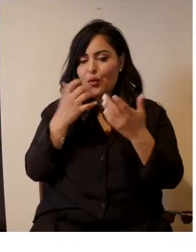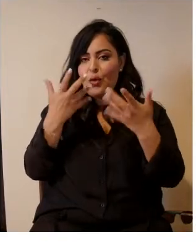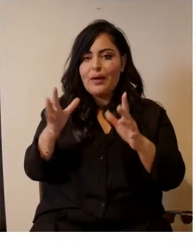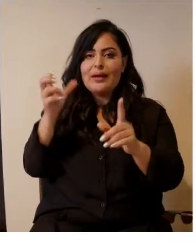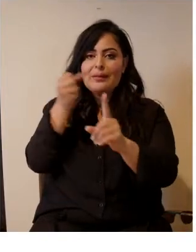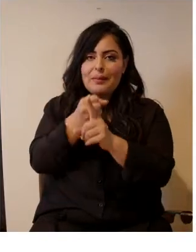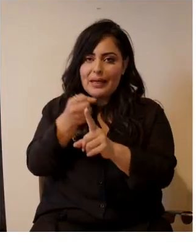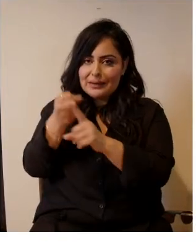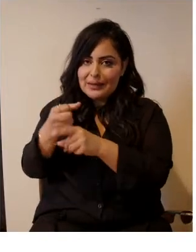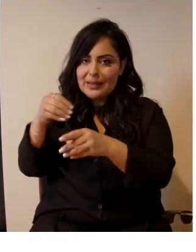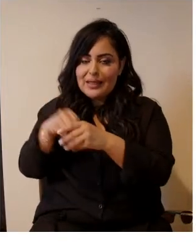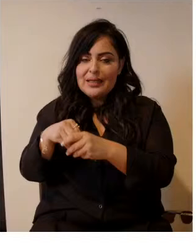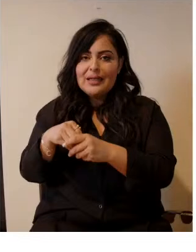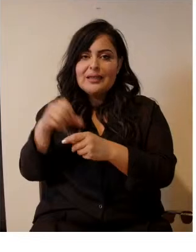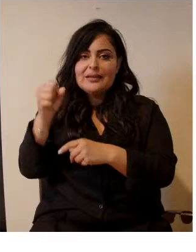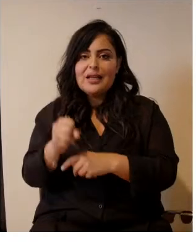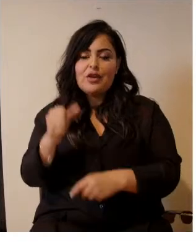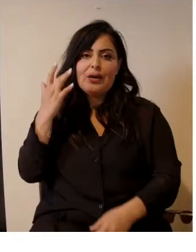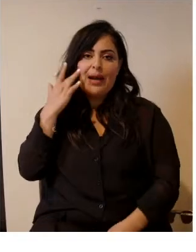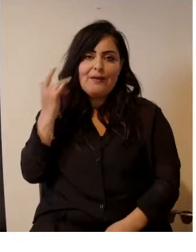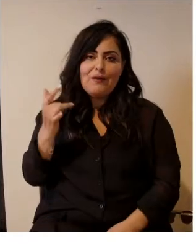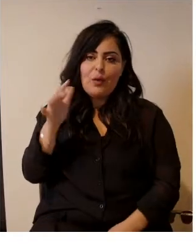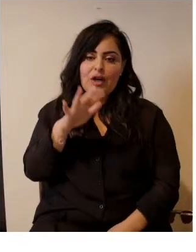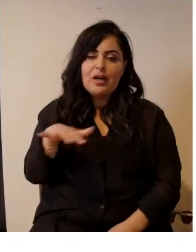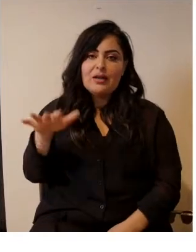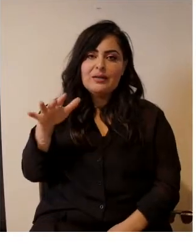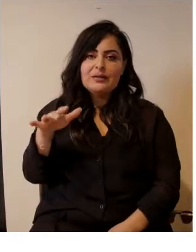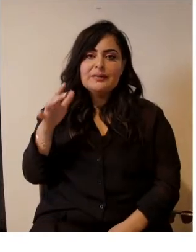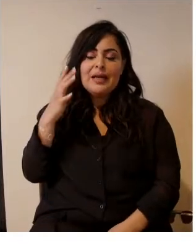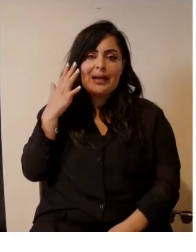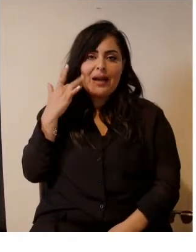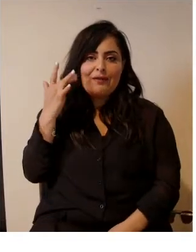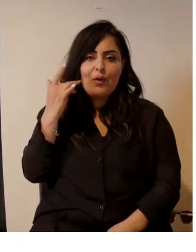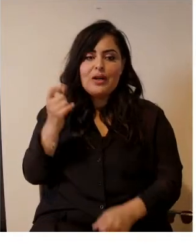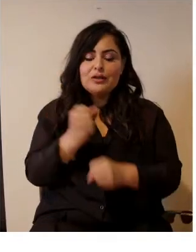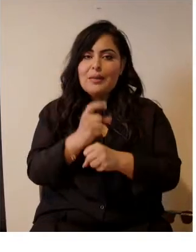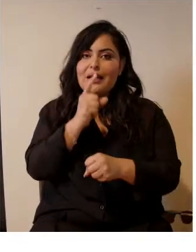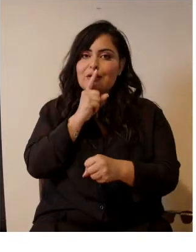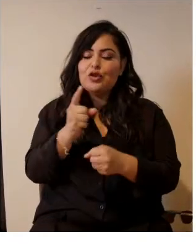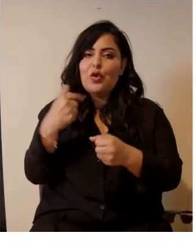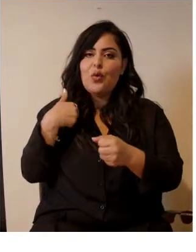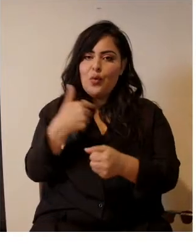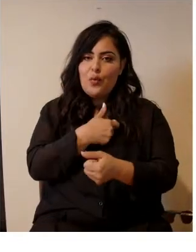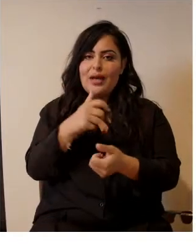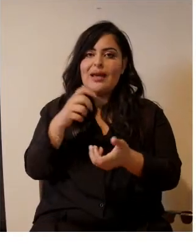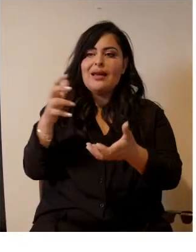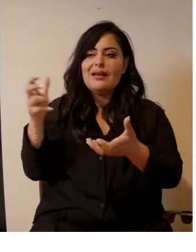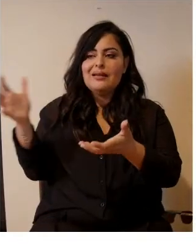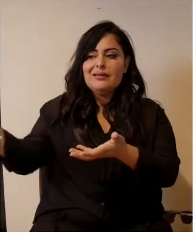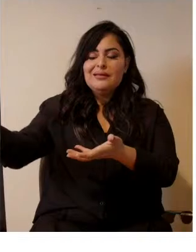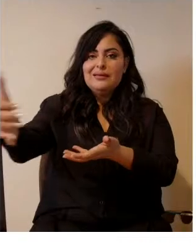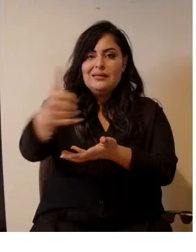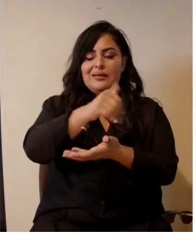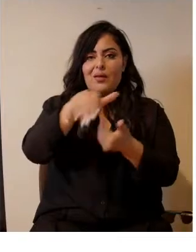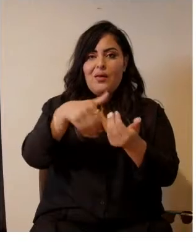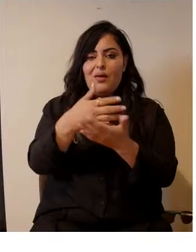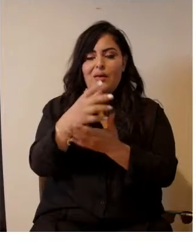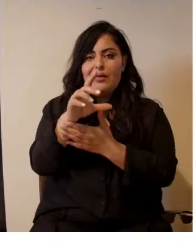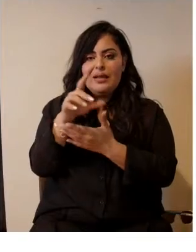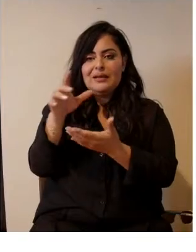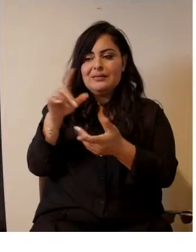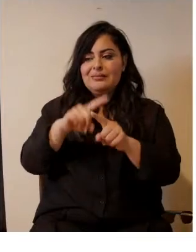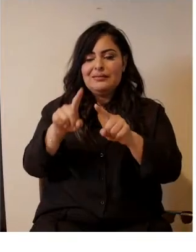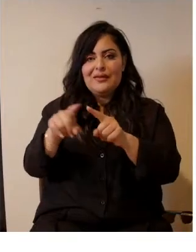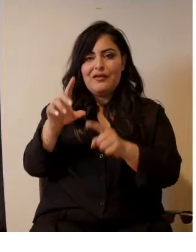across Southern California to prepare to remove the massive amount of debris that has to be disposed of properly. So that's the